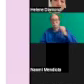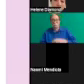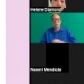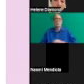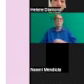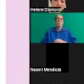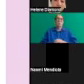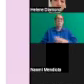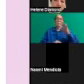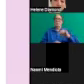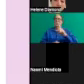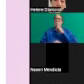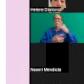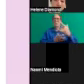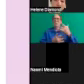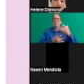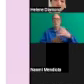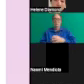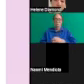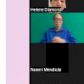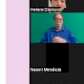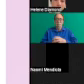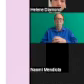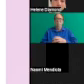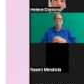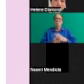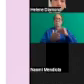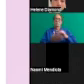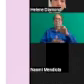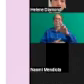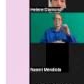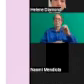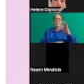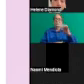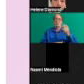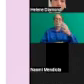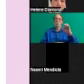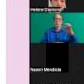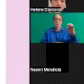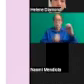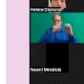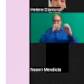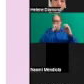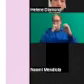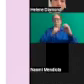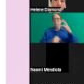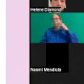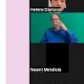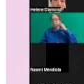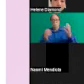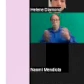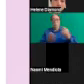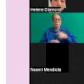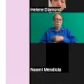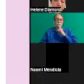is really typical of the refugee immigrant experience, right? here we are, stranger in